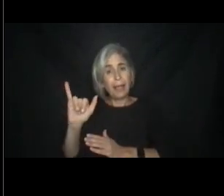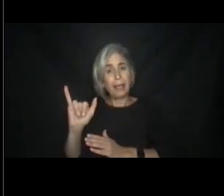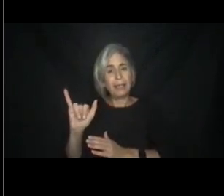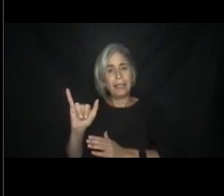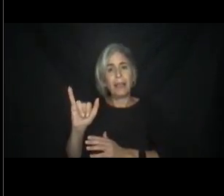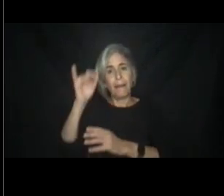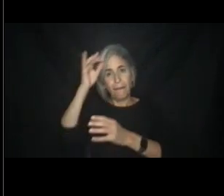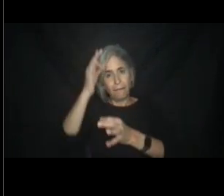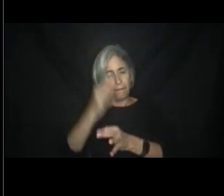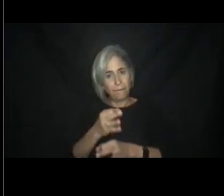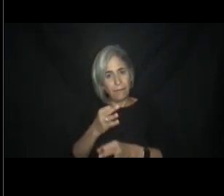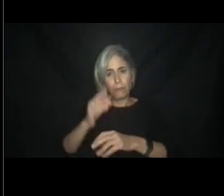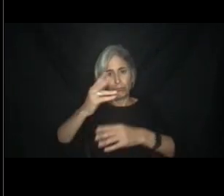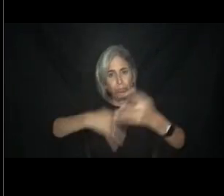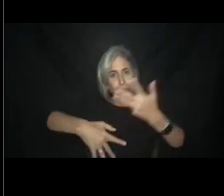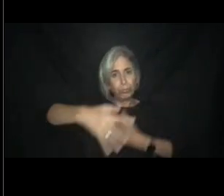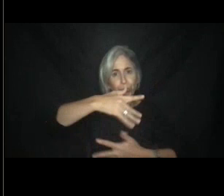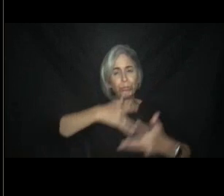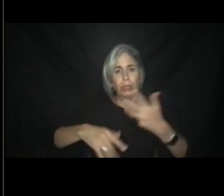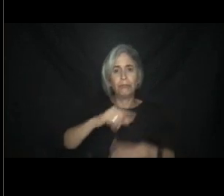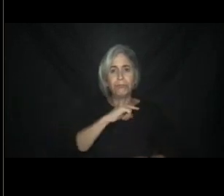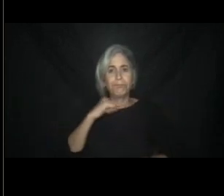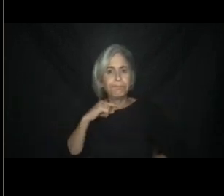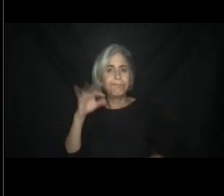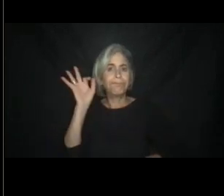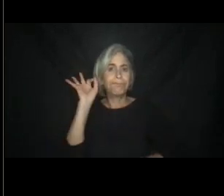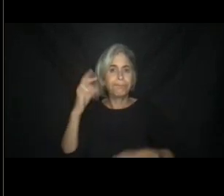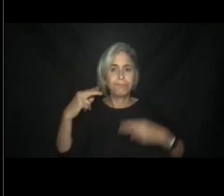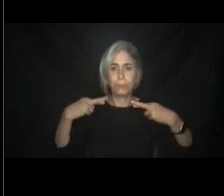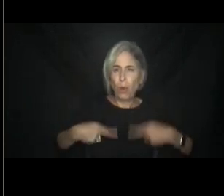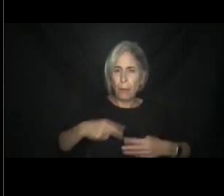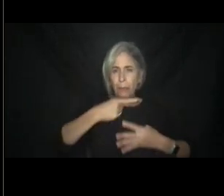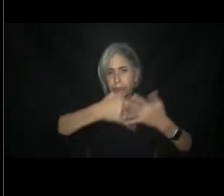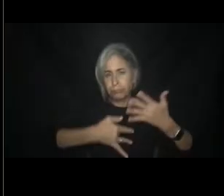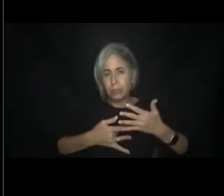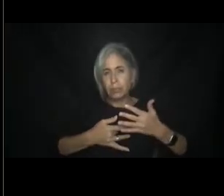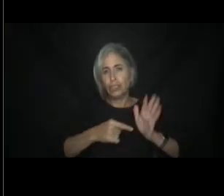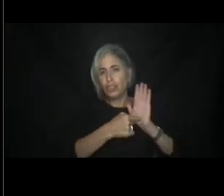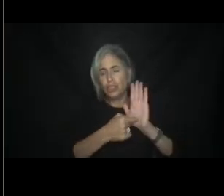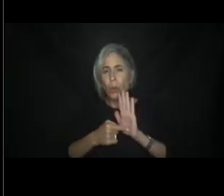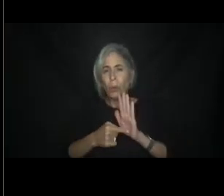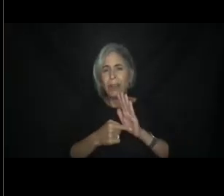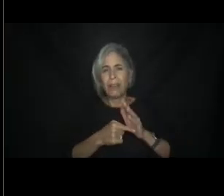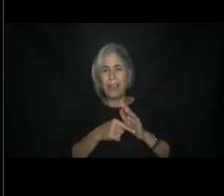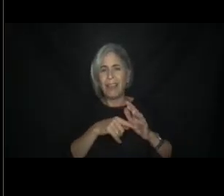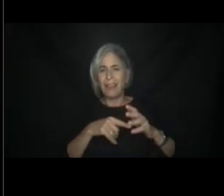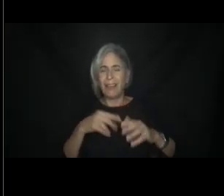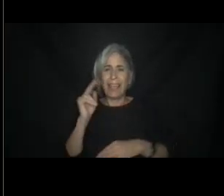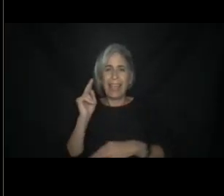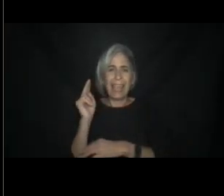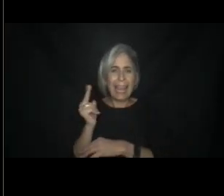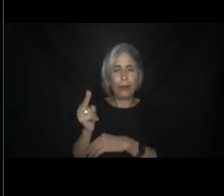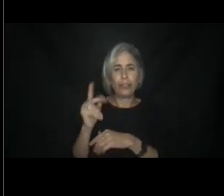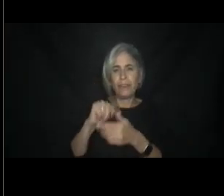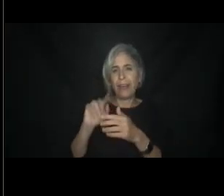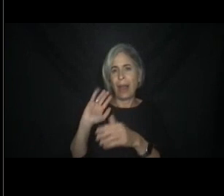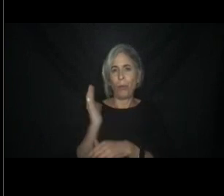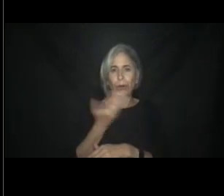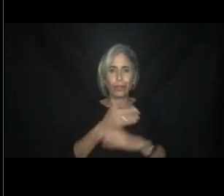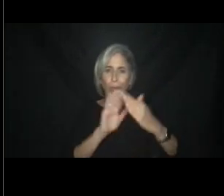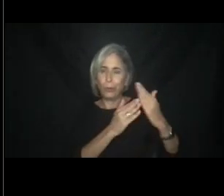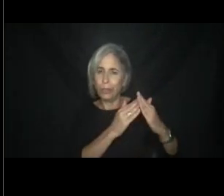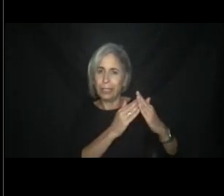interfaith multicultural group of clergy representing the rich cultural heritage of our community. It is also